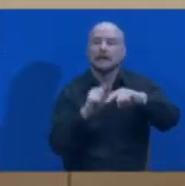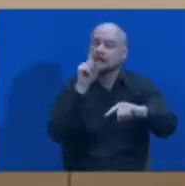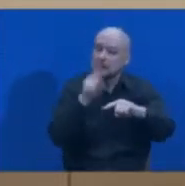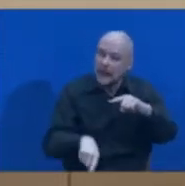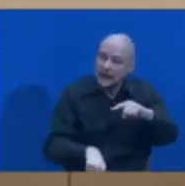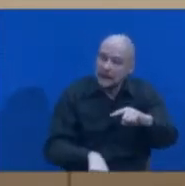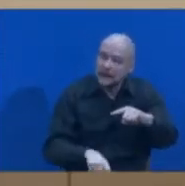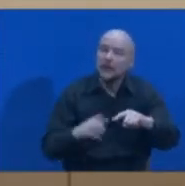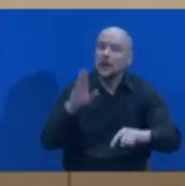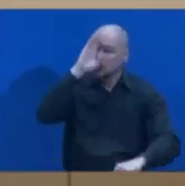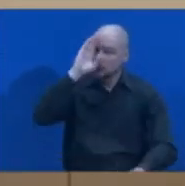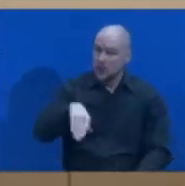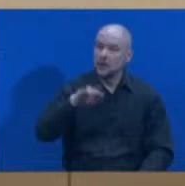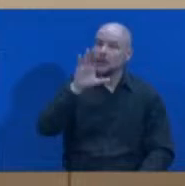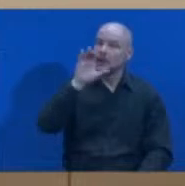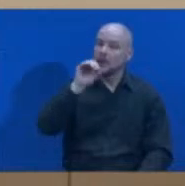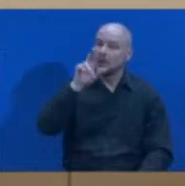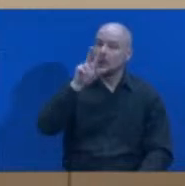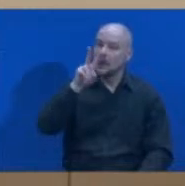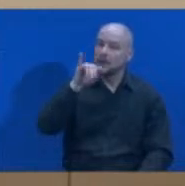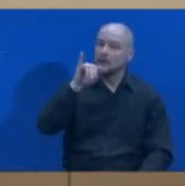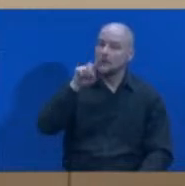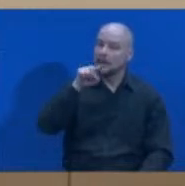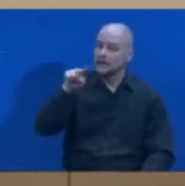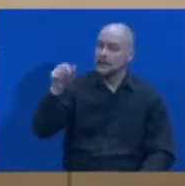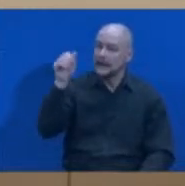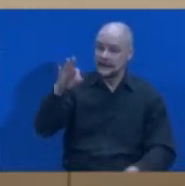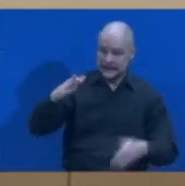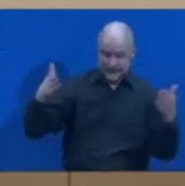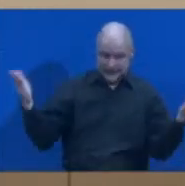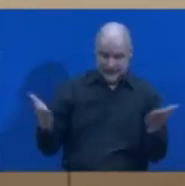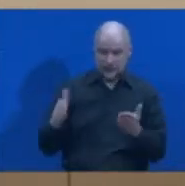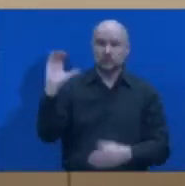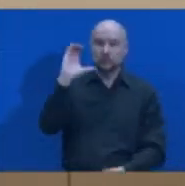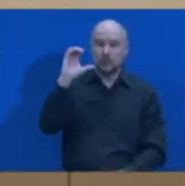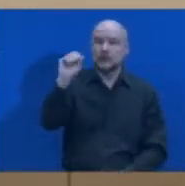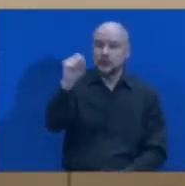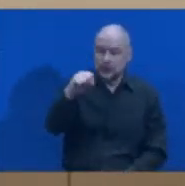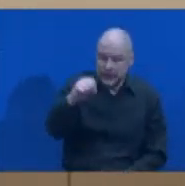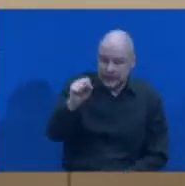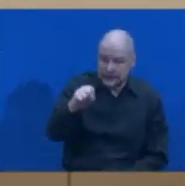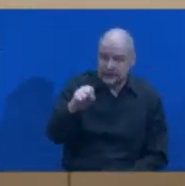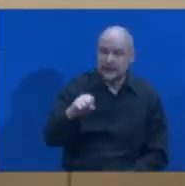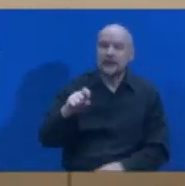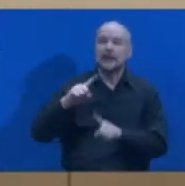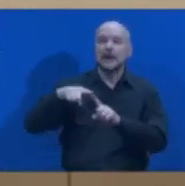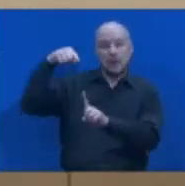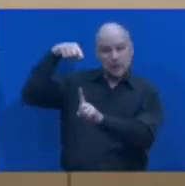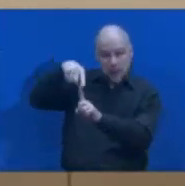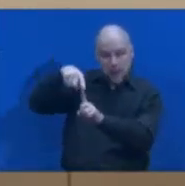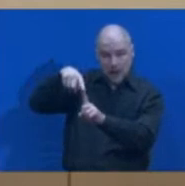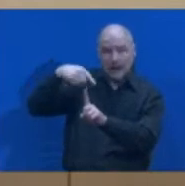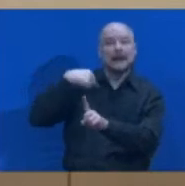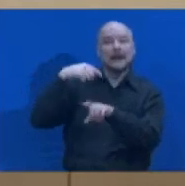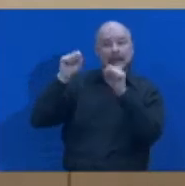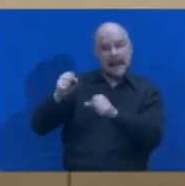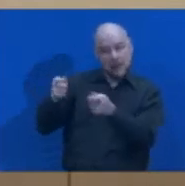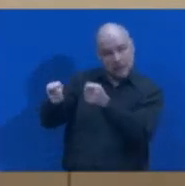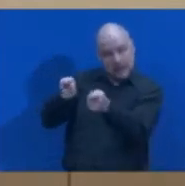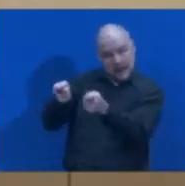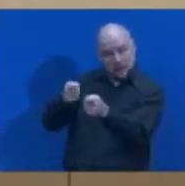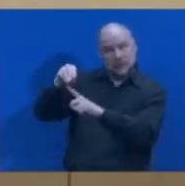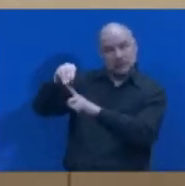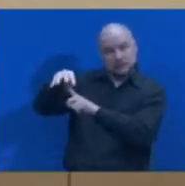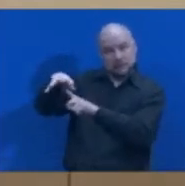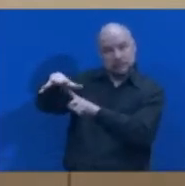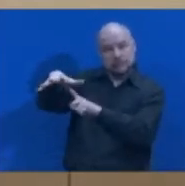have COVID-19 in our communities, and we're going to continue to see spreads. The question is whether we're able to manage this well,